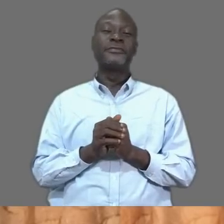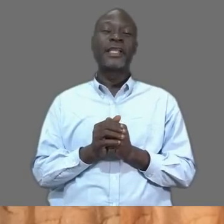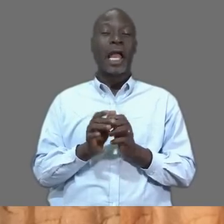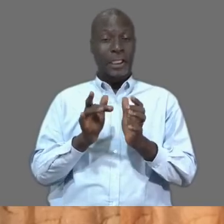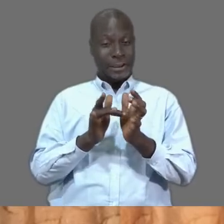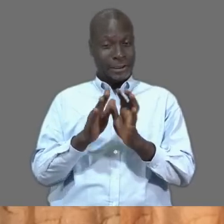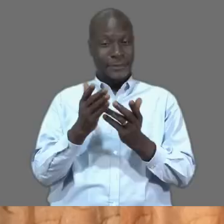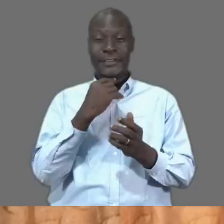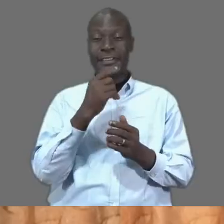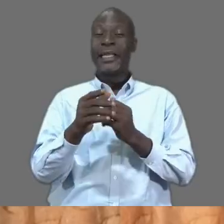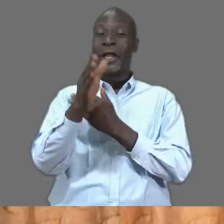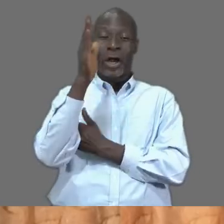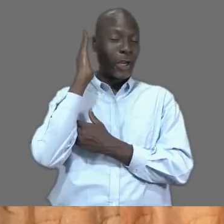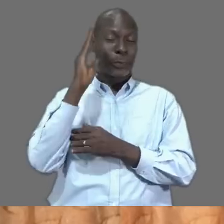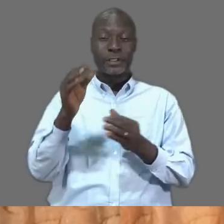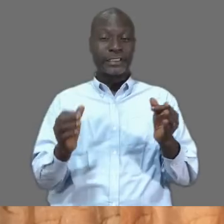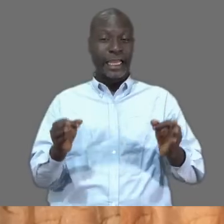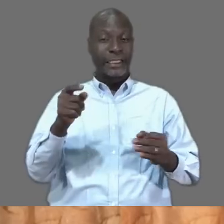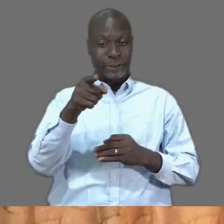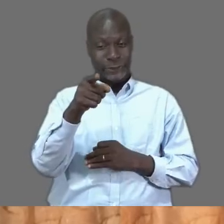Bible akachira yesa onyankopon ebebu ye ne aten